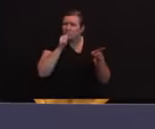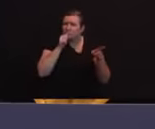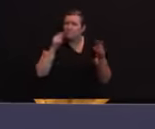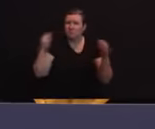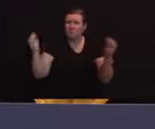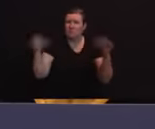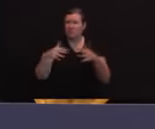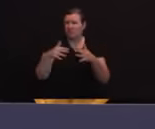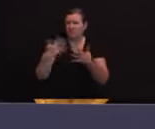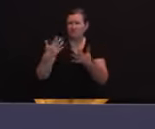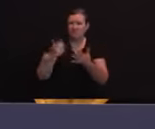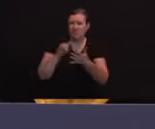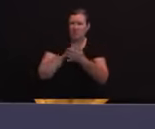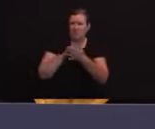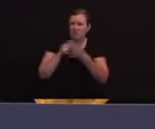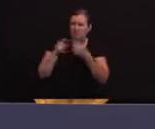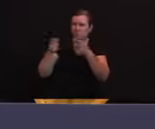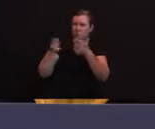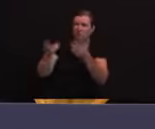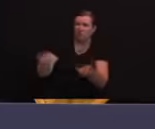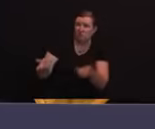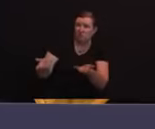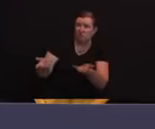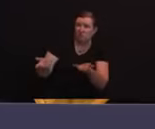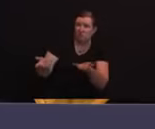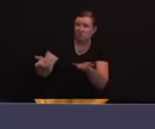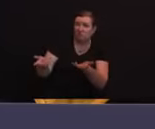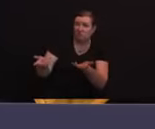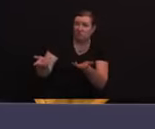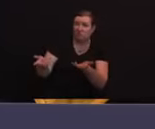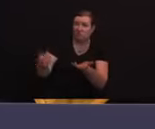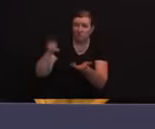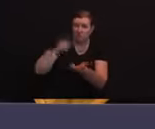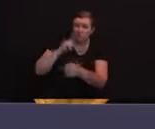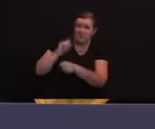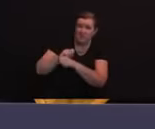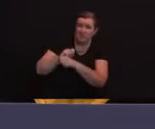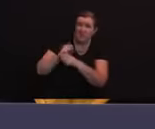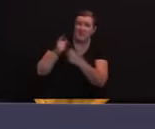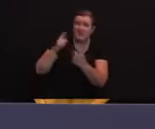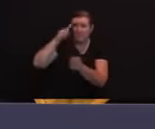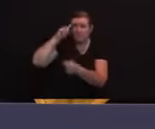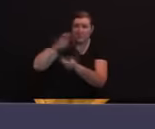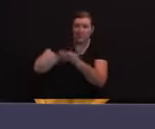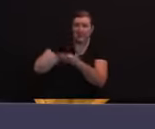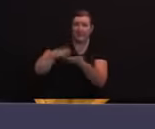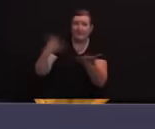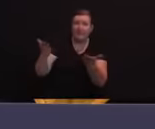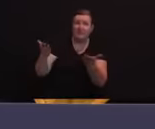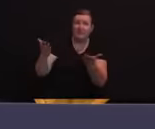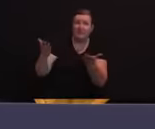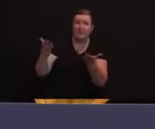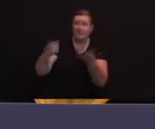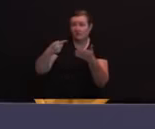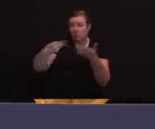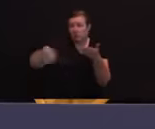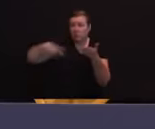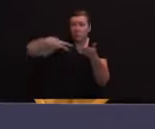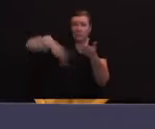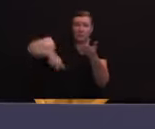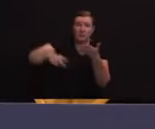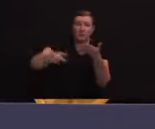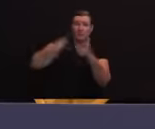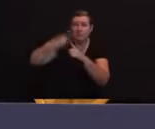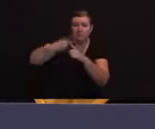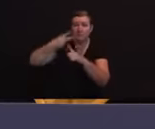impossible to enforce. So, I mean, do you realistically expect that maybe in the next week, two, or a month, there'll be citations